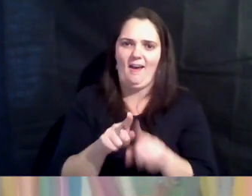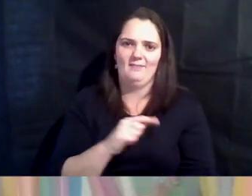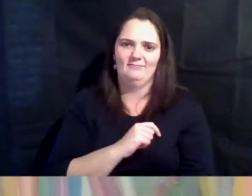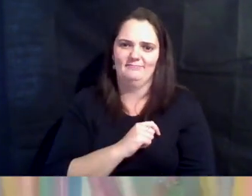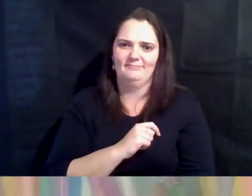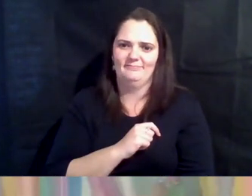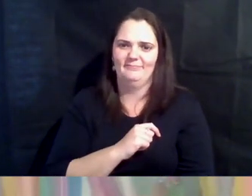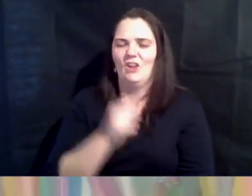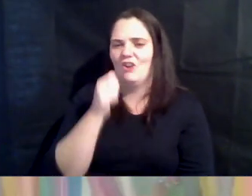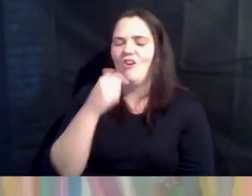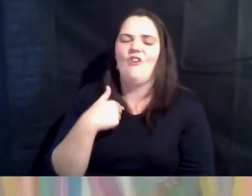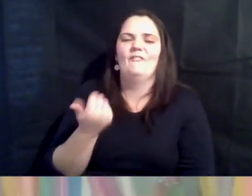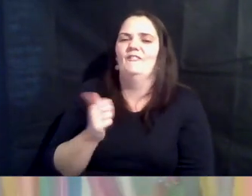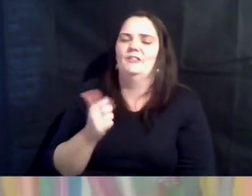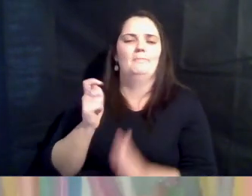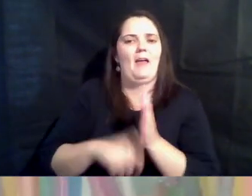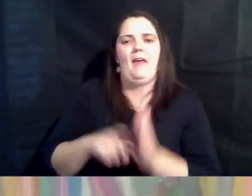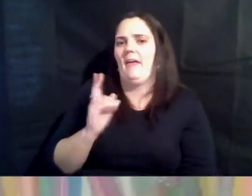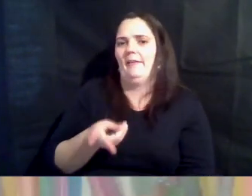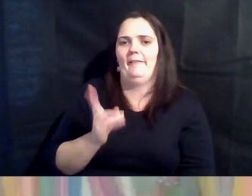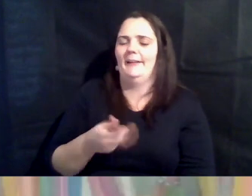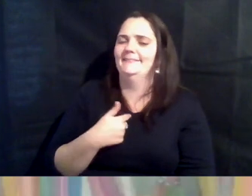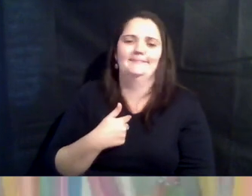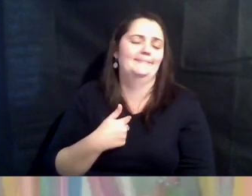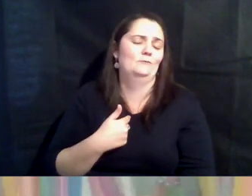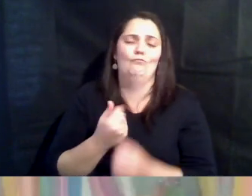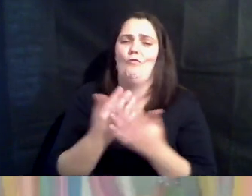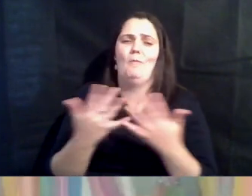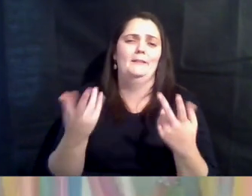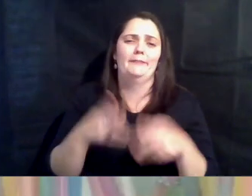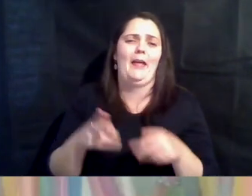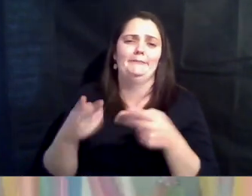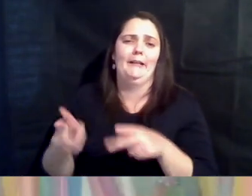because too many have died at my hand. RIP fiddle leaf big.